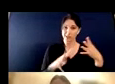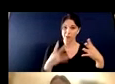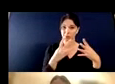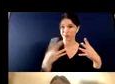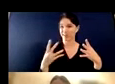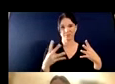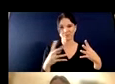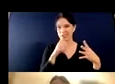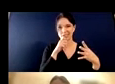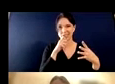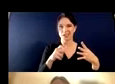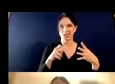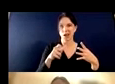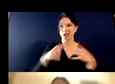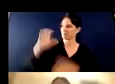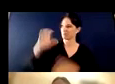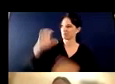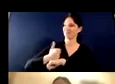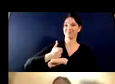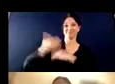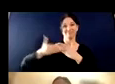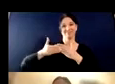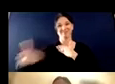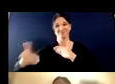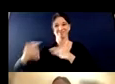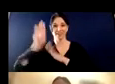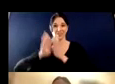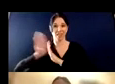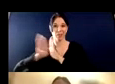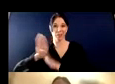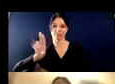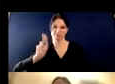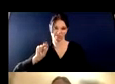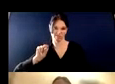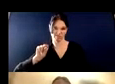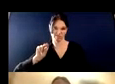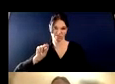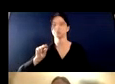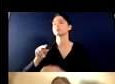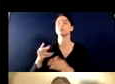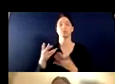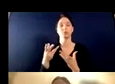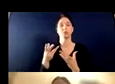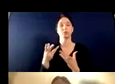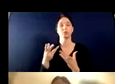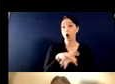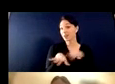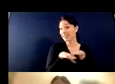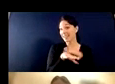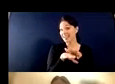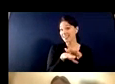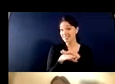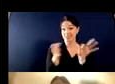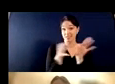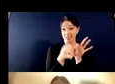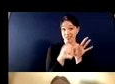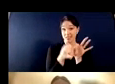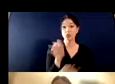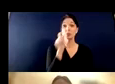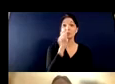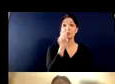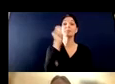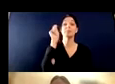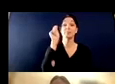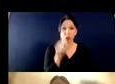of these areas. In fact, research shows that it's actually early access to language, whether